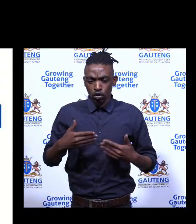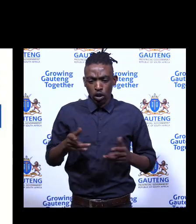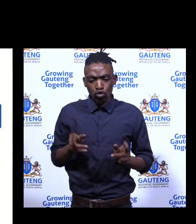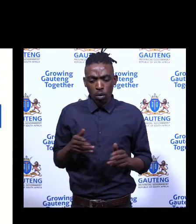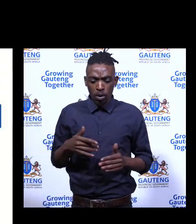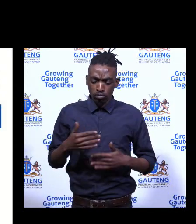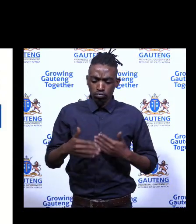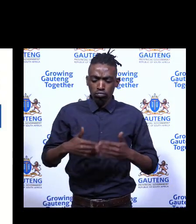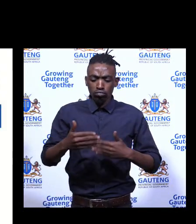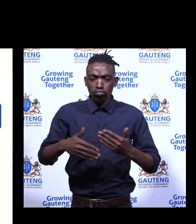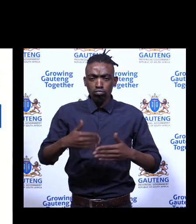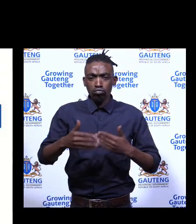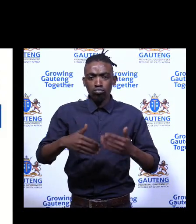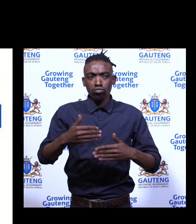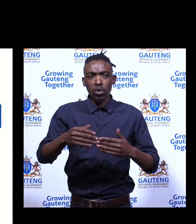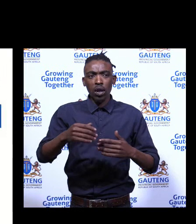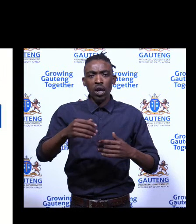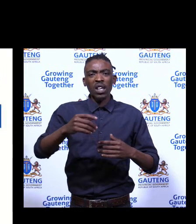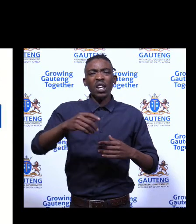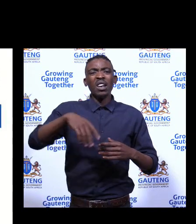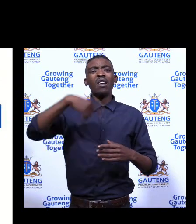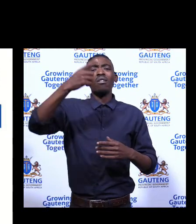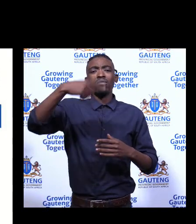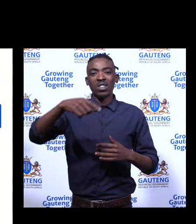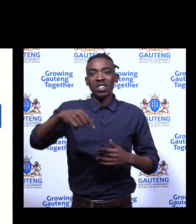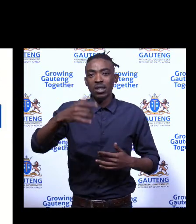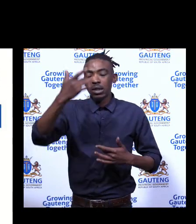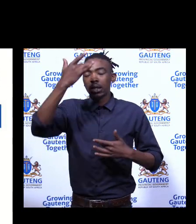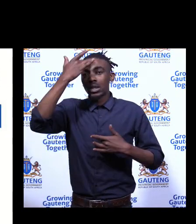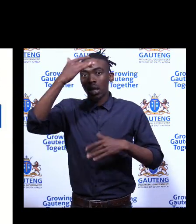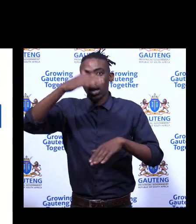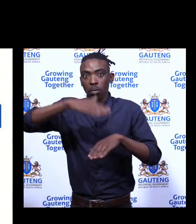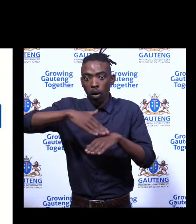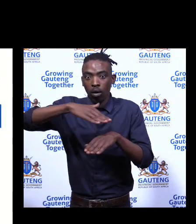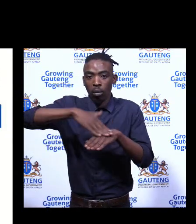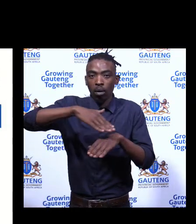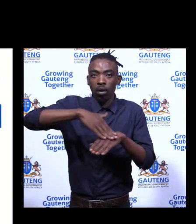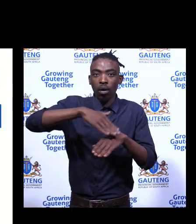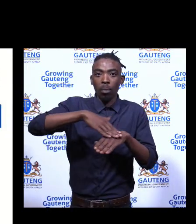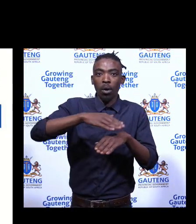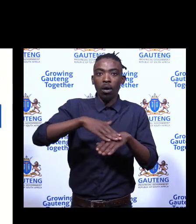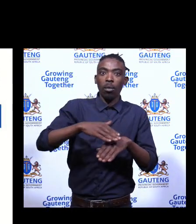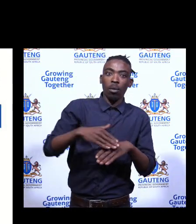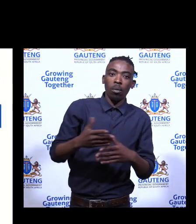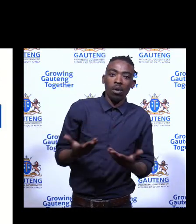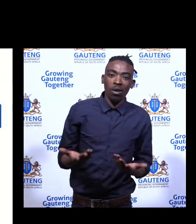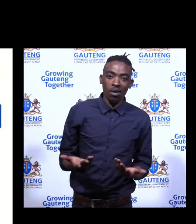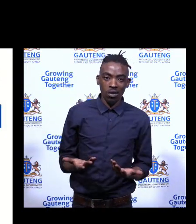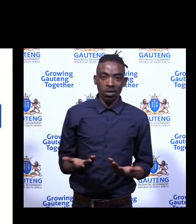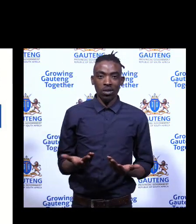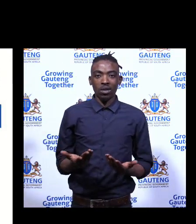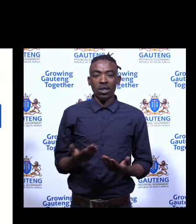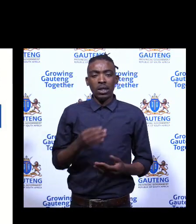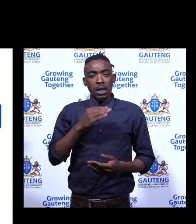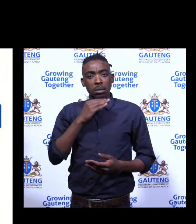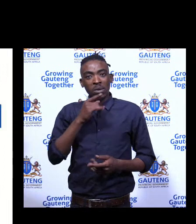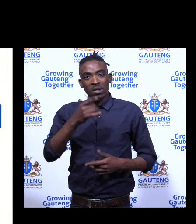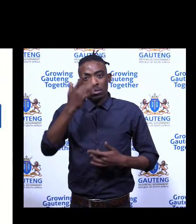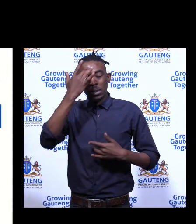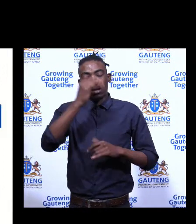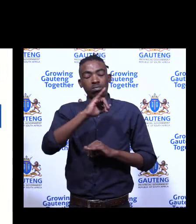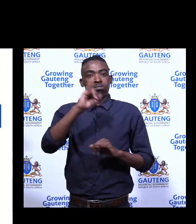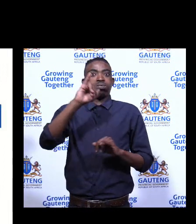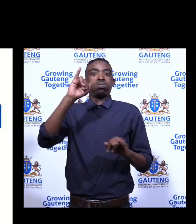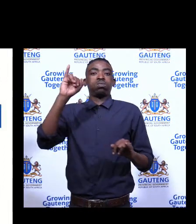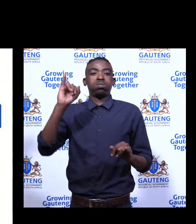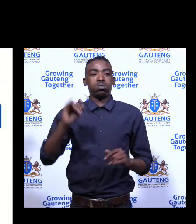after that, they may start getting sick and even sick to a point that they may also need critical services.